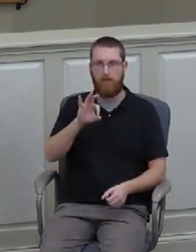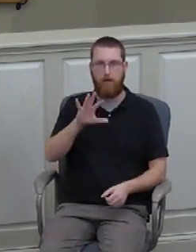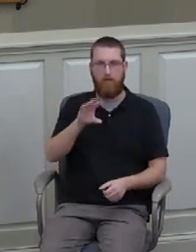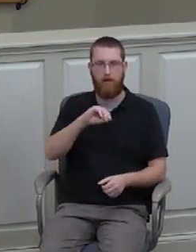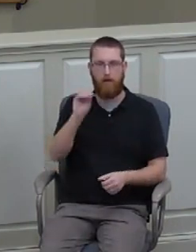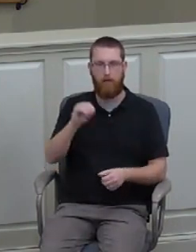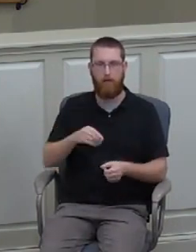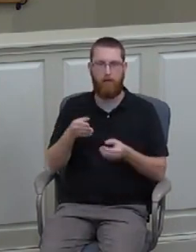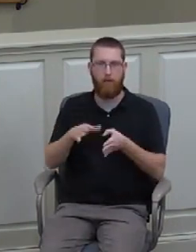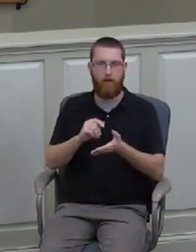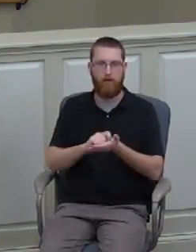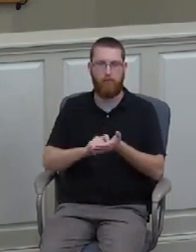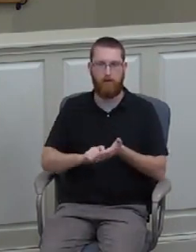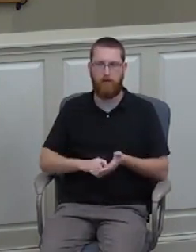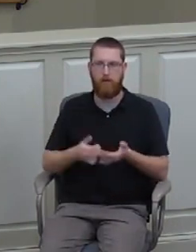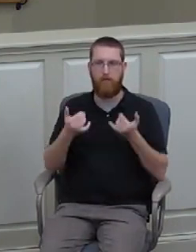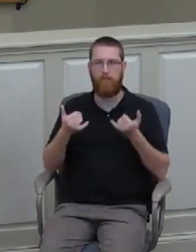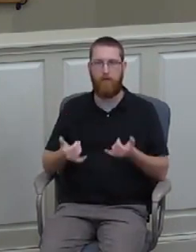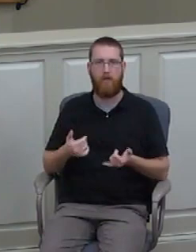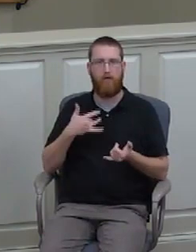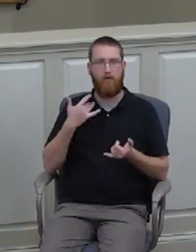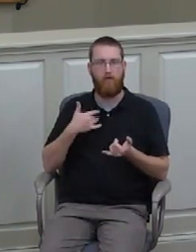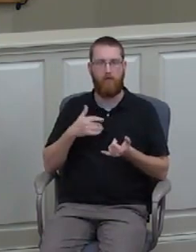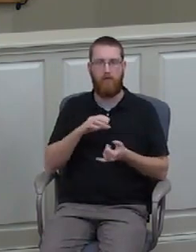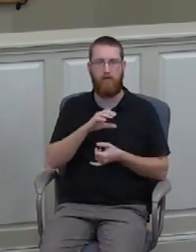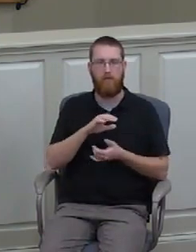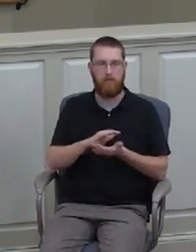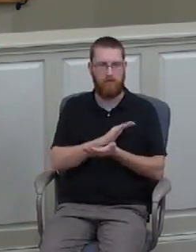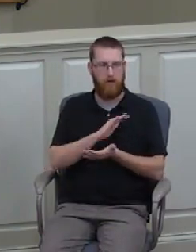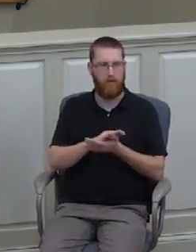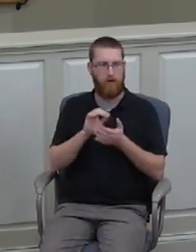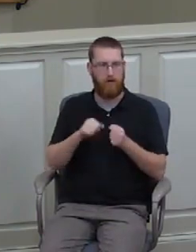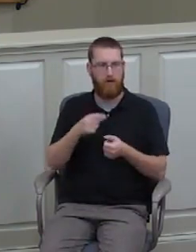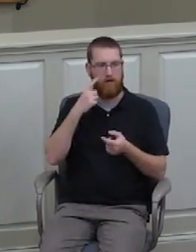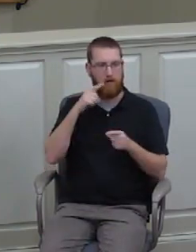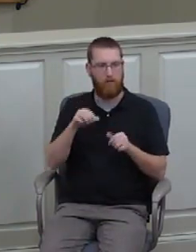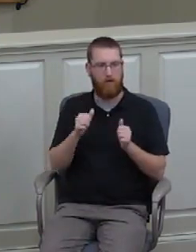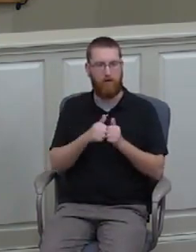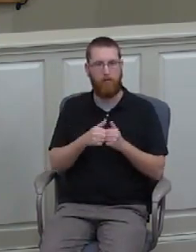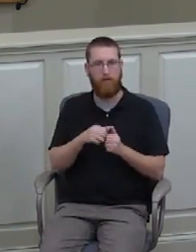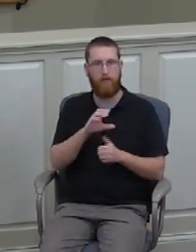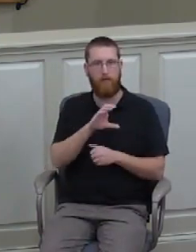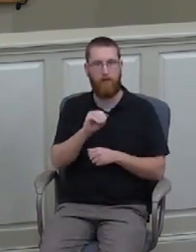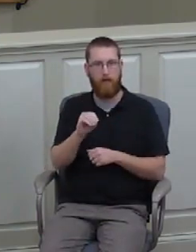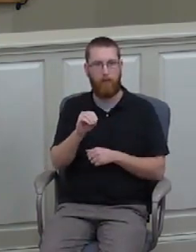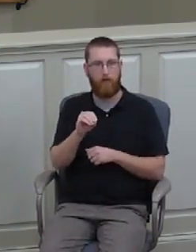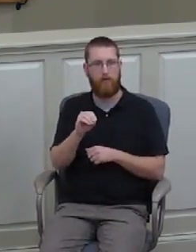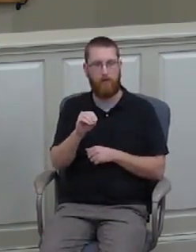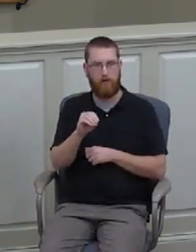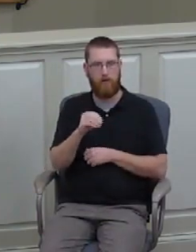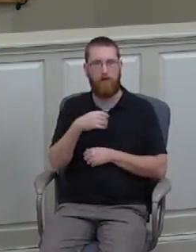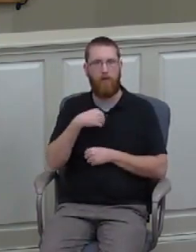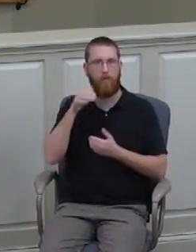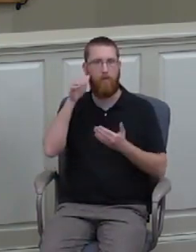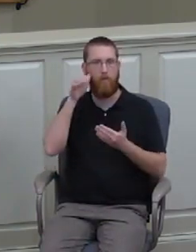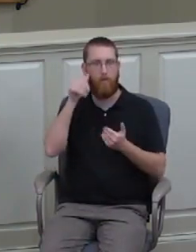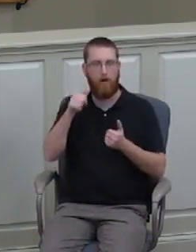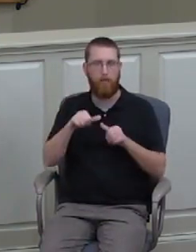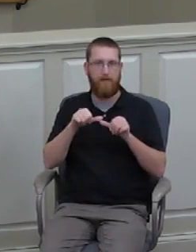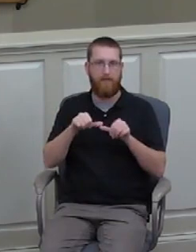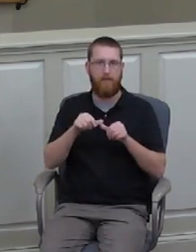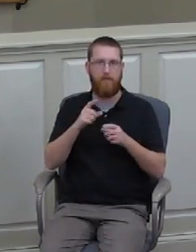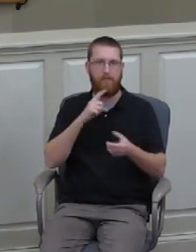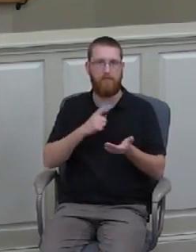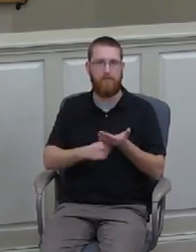now. I do feel this is a document that can work with the county through discussions I've had with magistrates. I hope to continue to have those discussions as